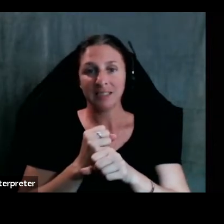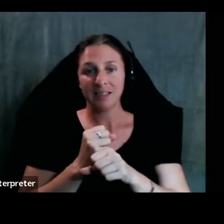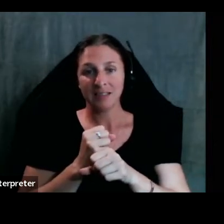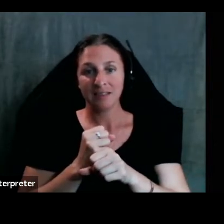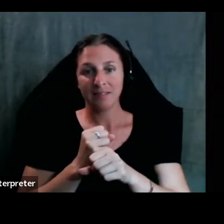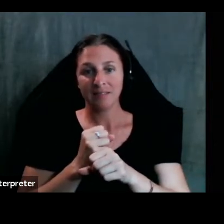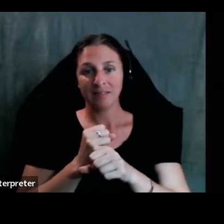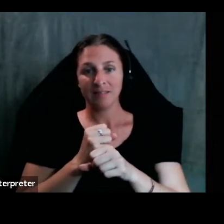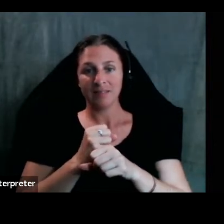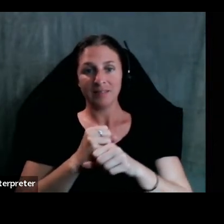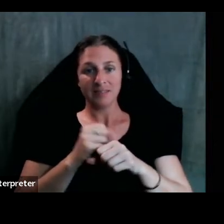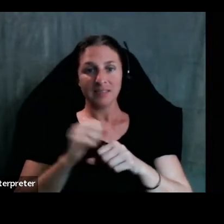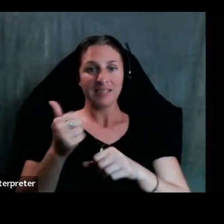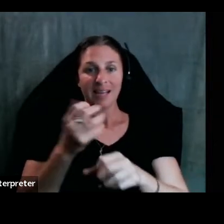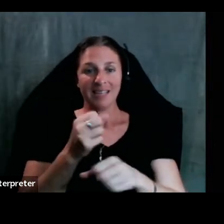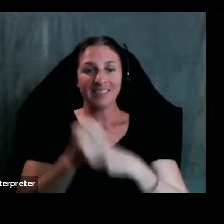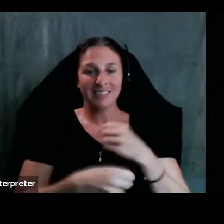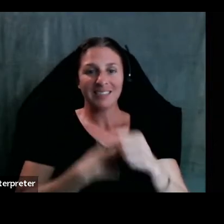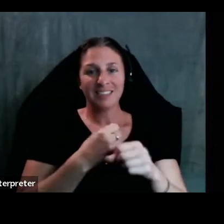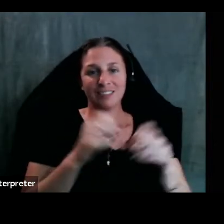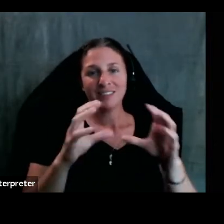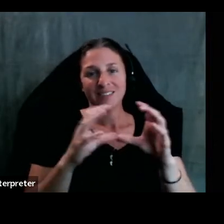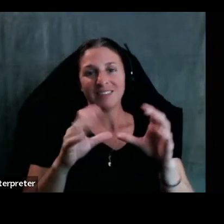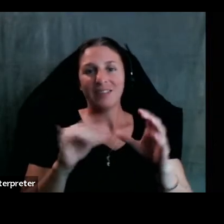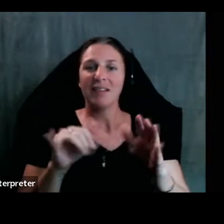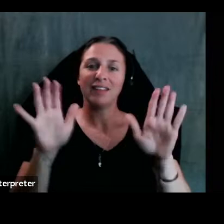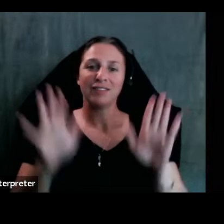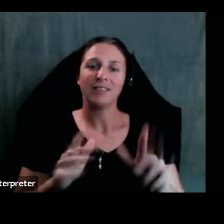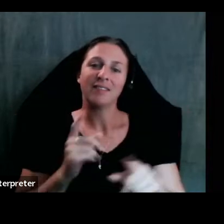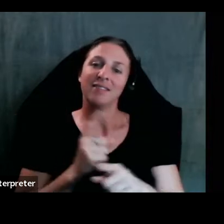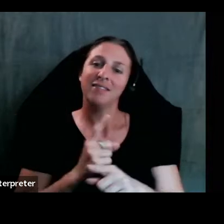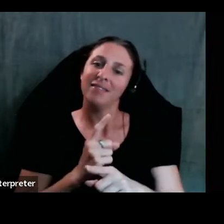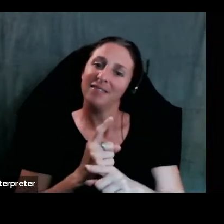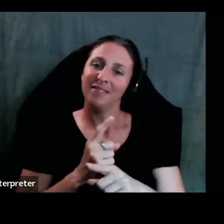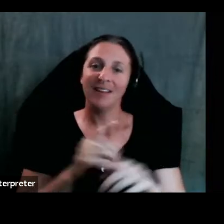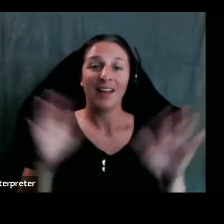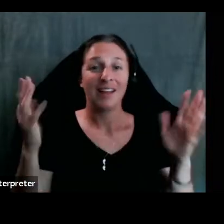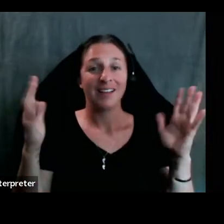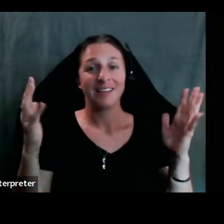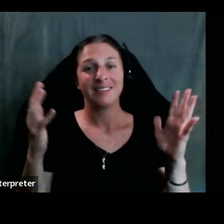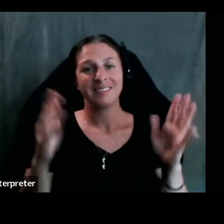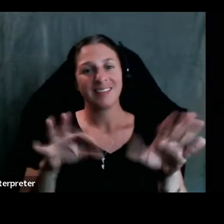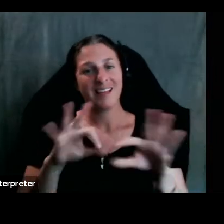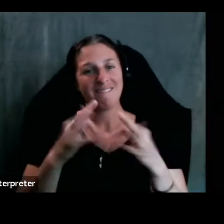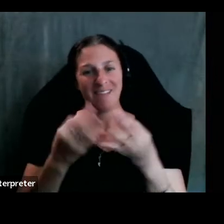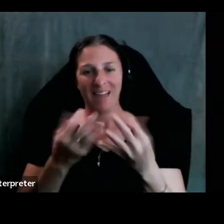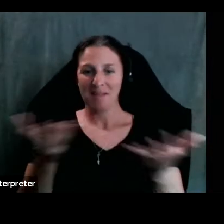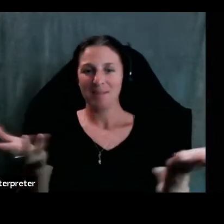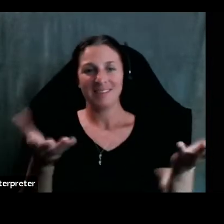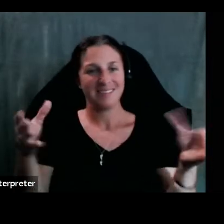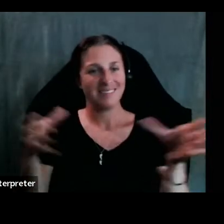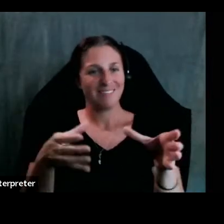the 10-year certificate. All Yeah, right. so that's great, right? Oh, It's just a family affair right here.